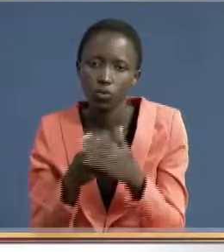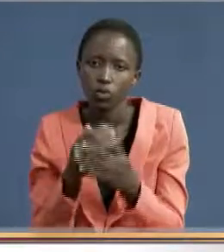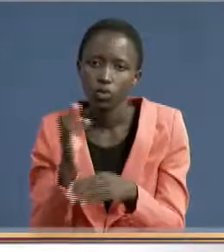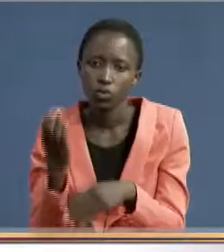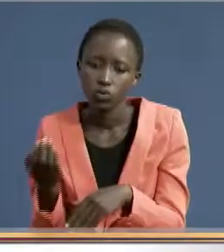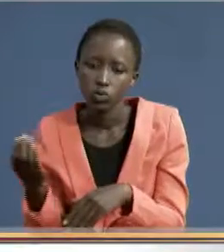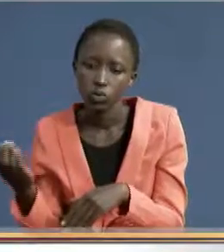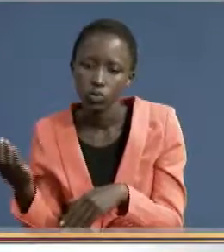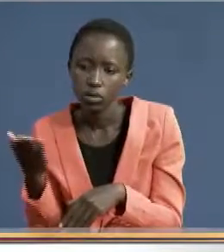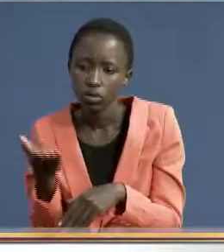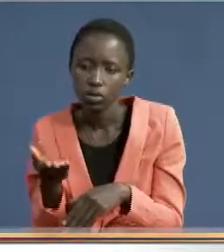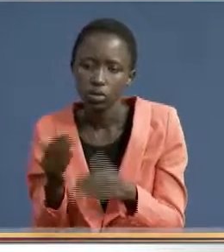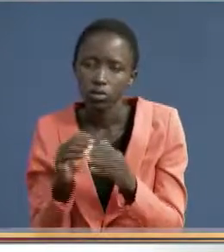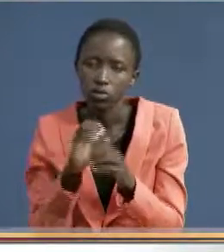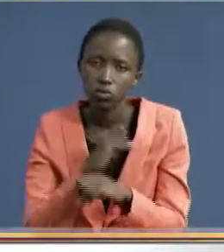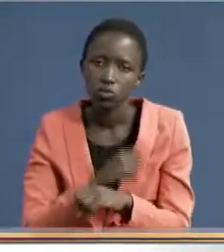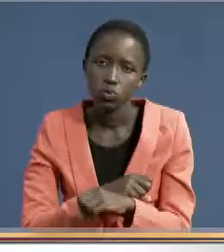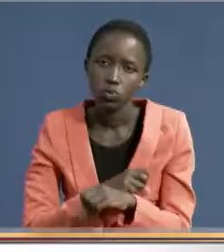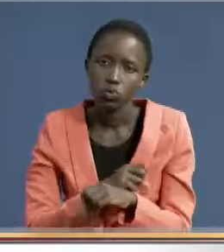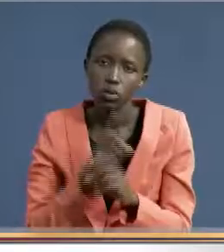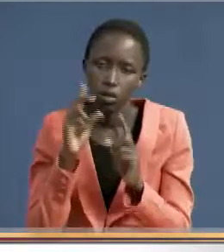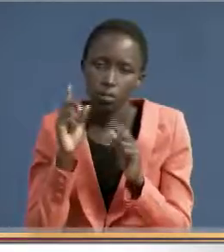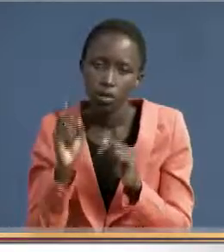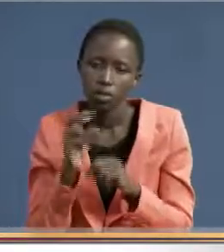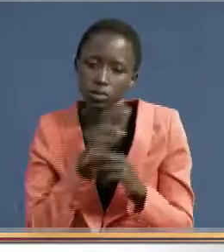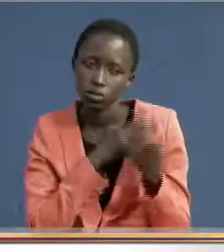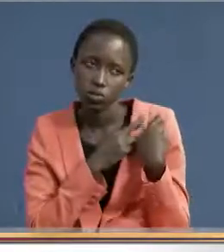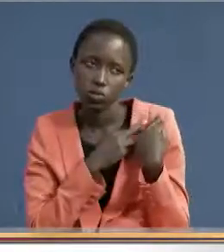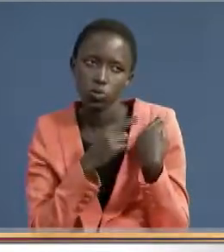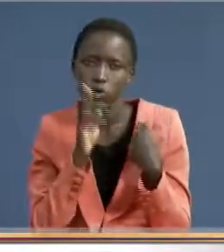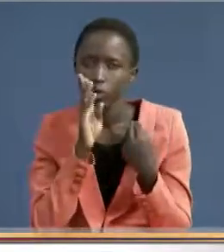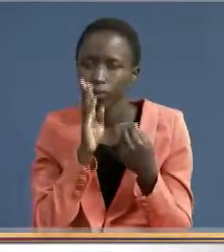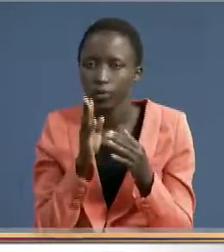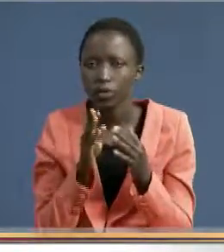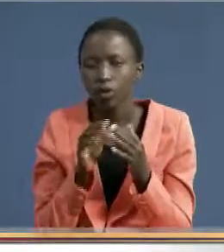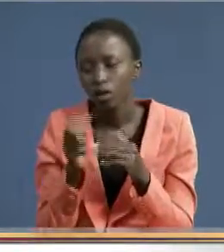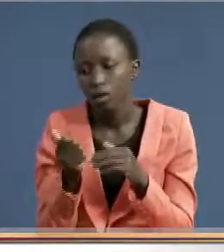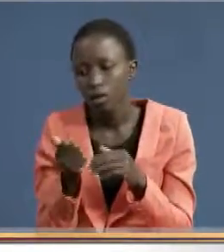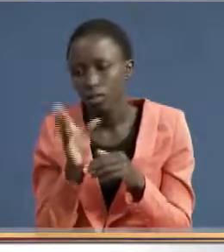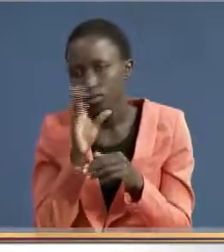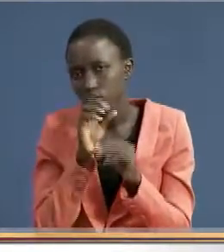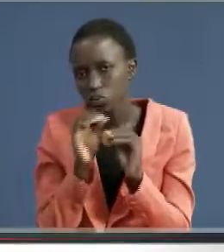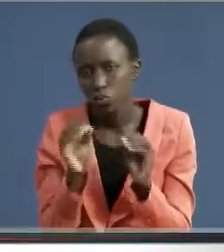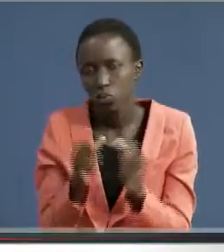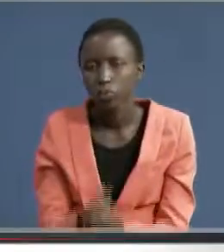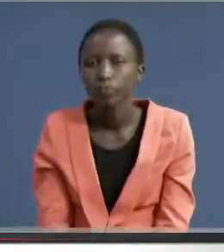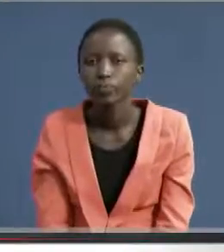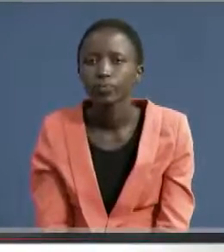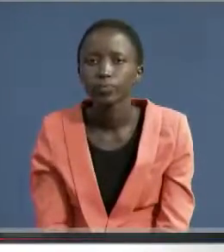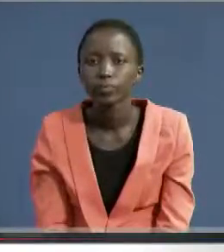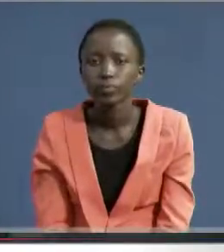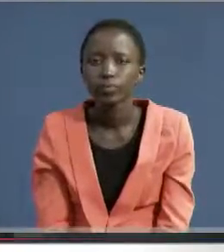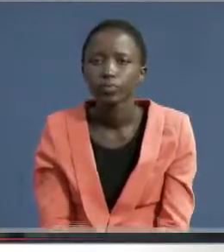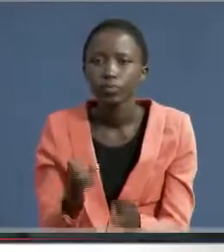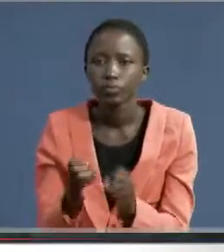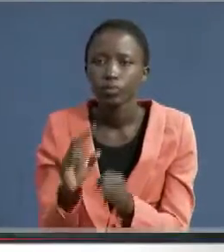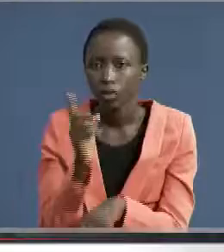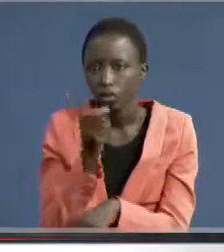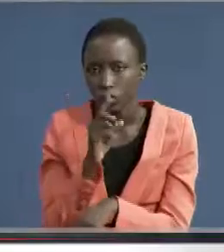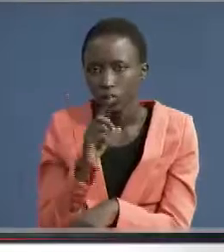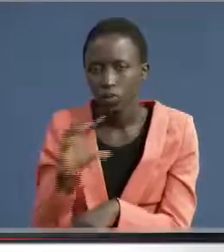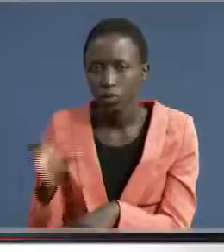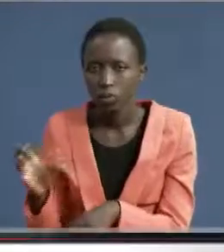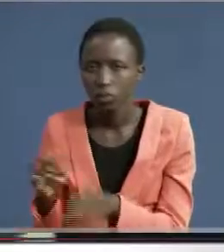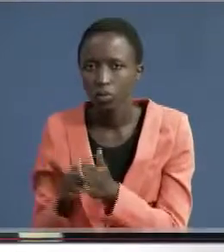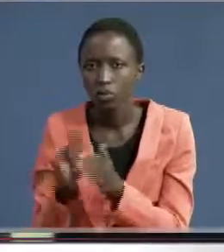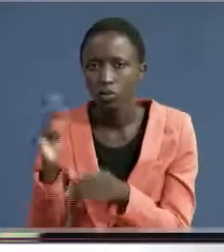shule wakati huu, we account for them, all of them in January, kusikuwa na wengine ambao wanapotea. Finally, in Nairobi County, the